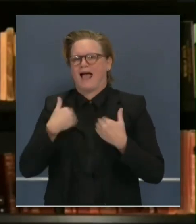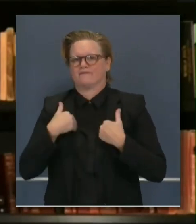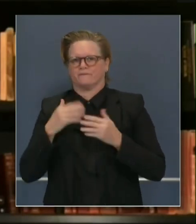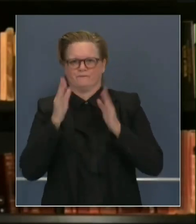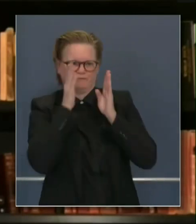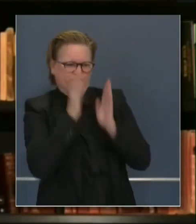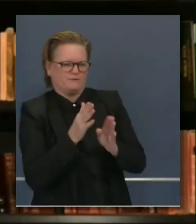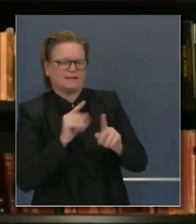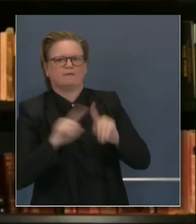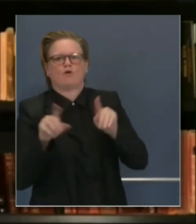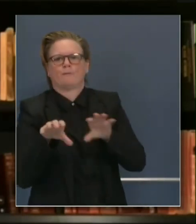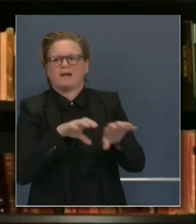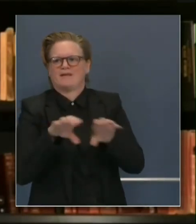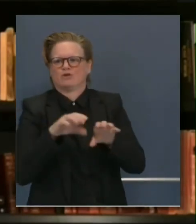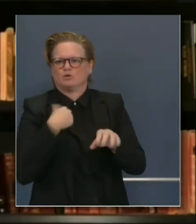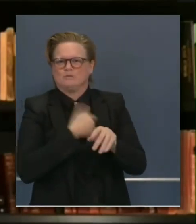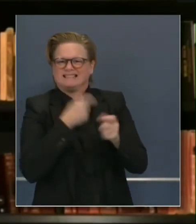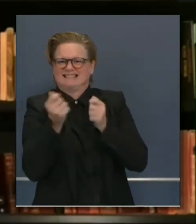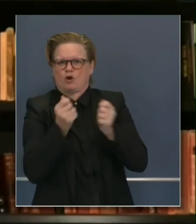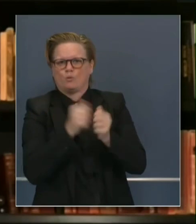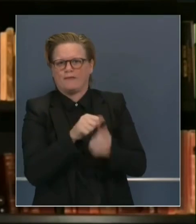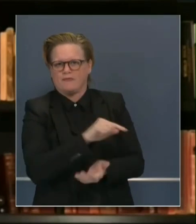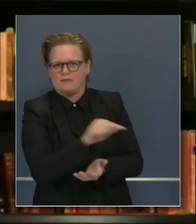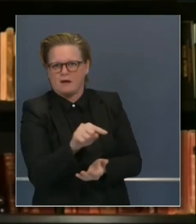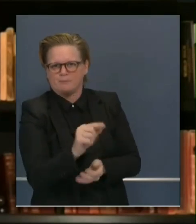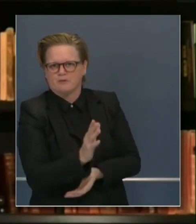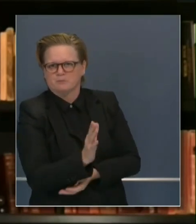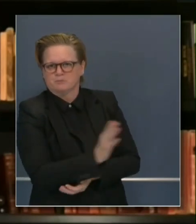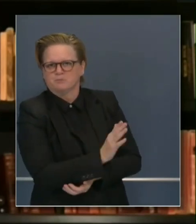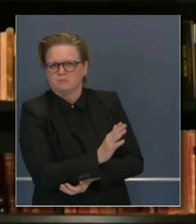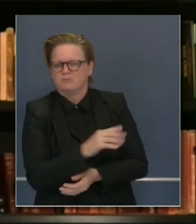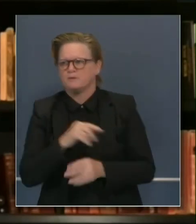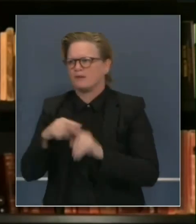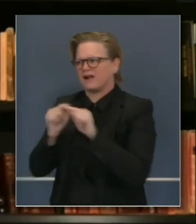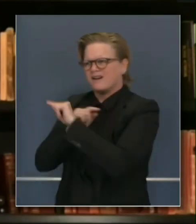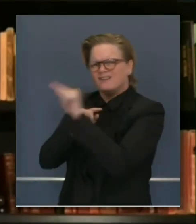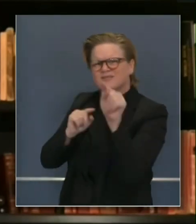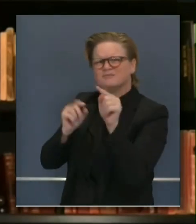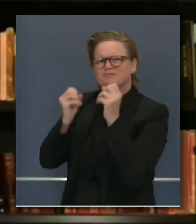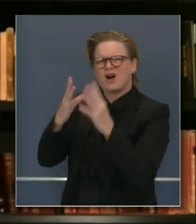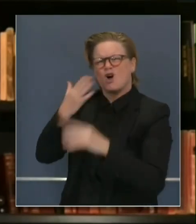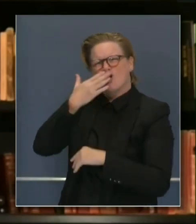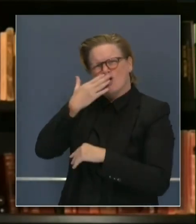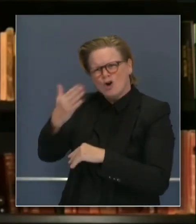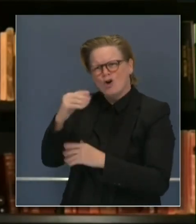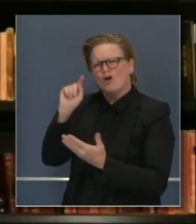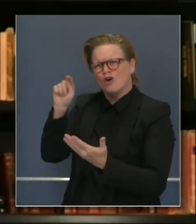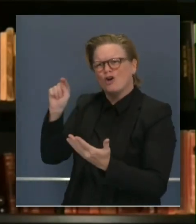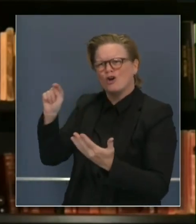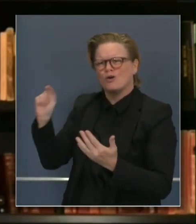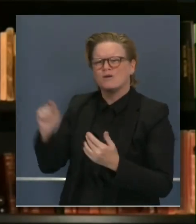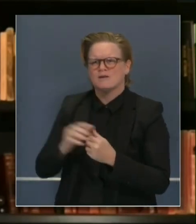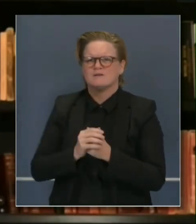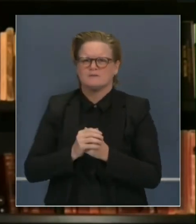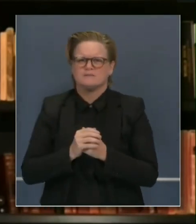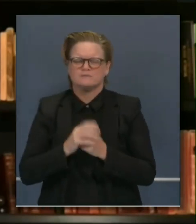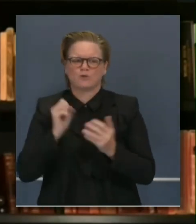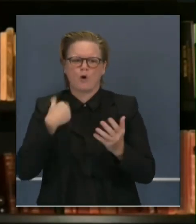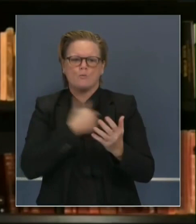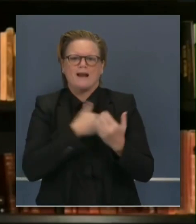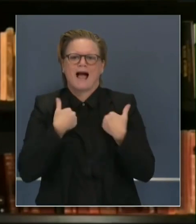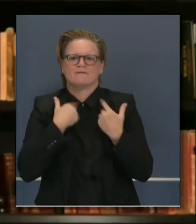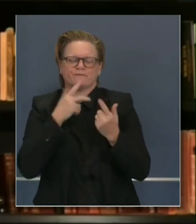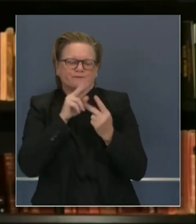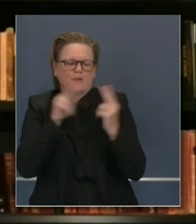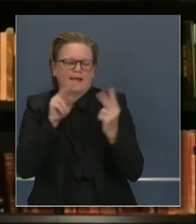exercising in terms of encouraging that behavior and incentivizing more enlightened local leadership. With that, let me go back to